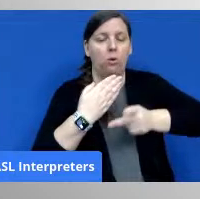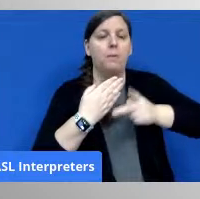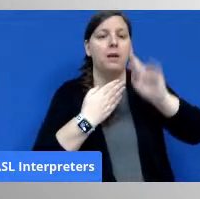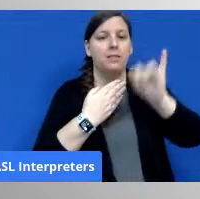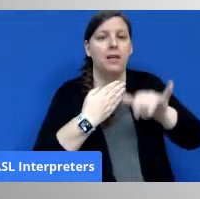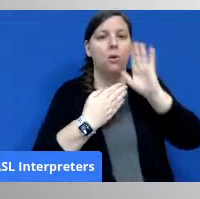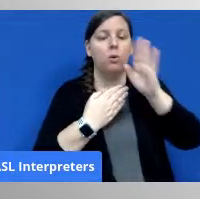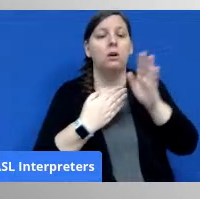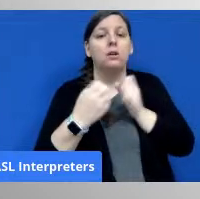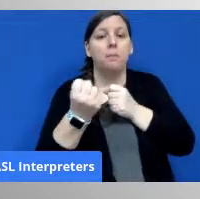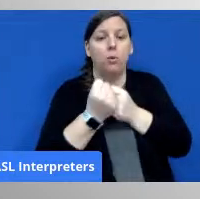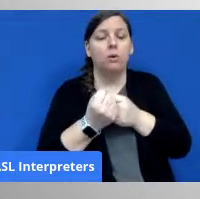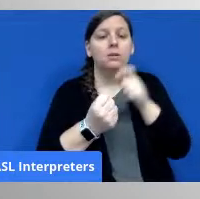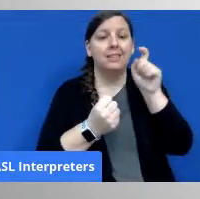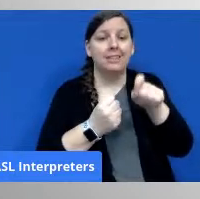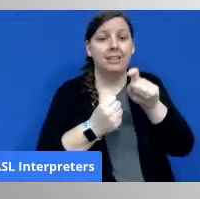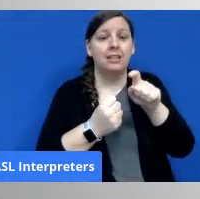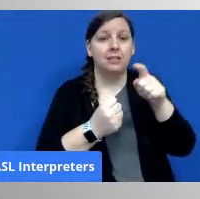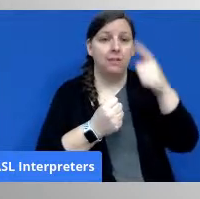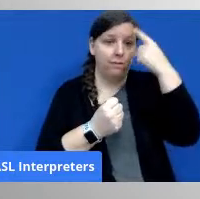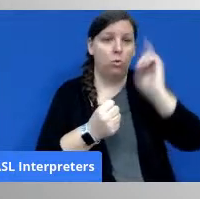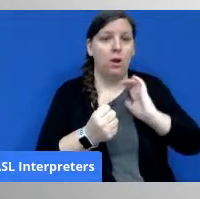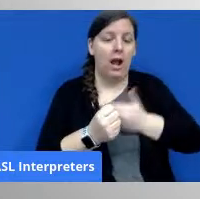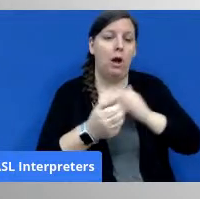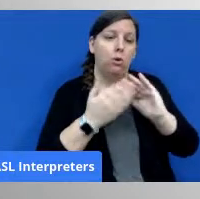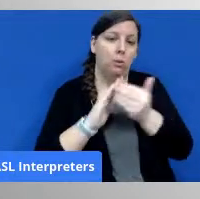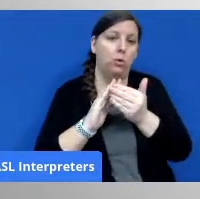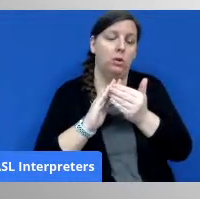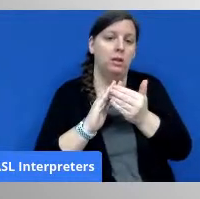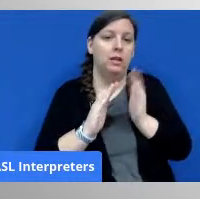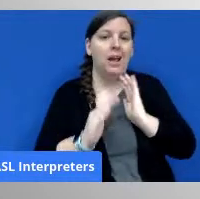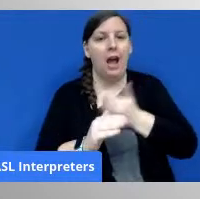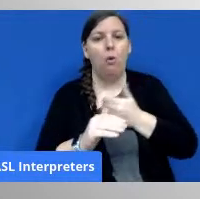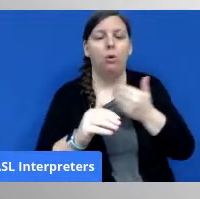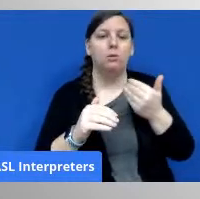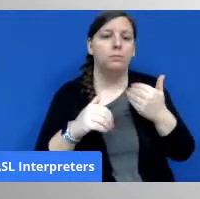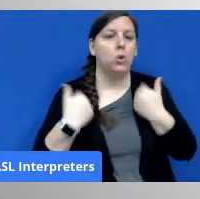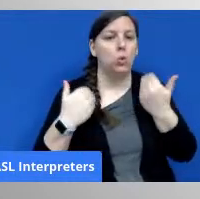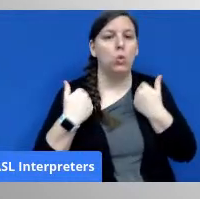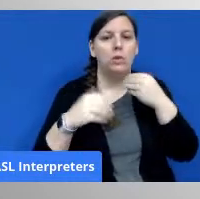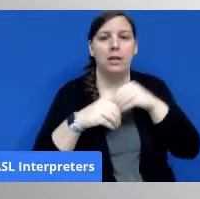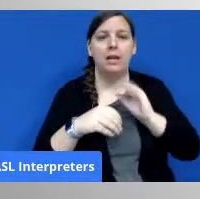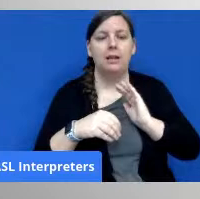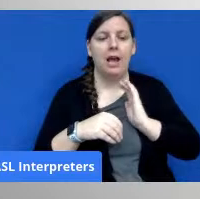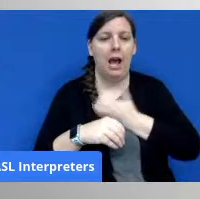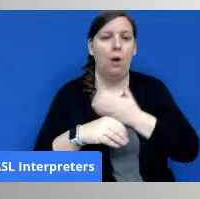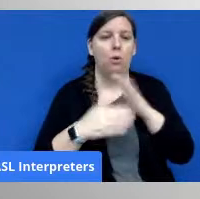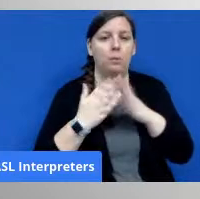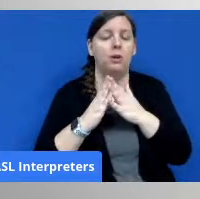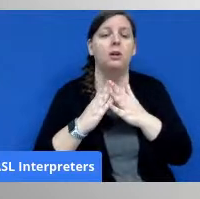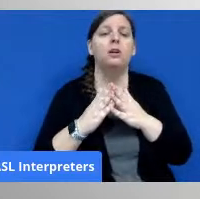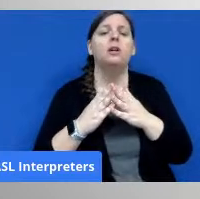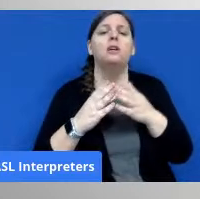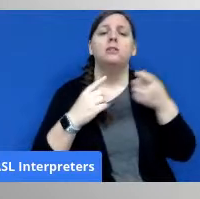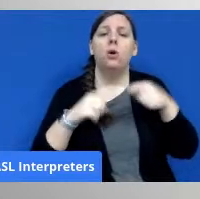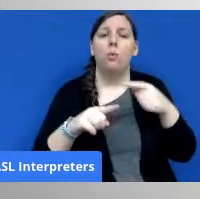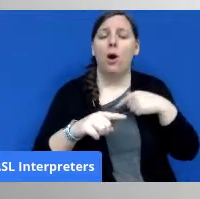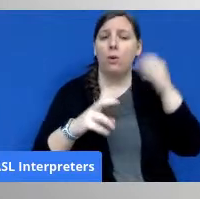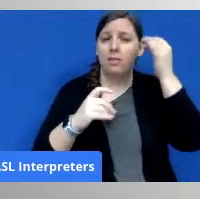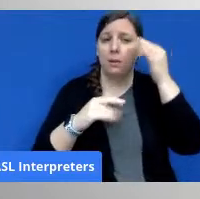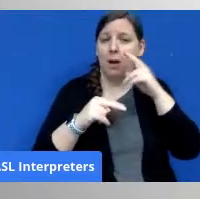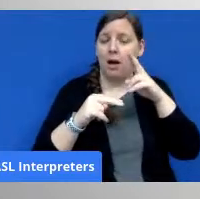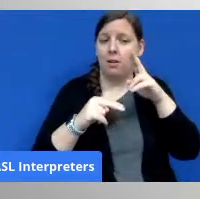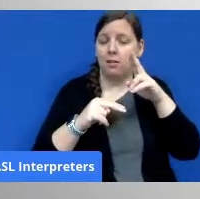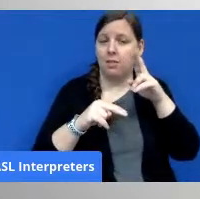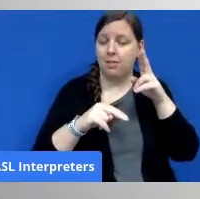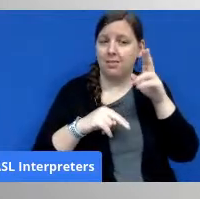opportunities for the youth of our community. So as we think about that and as we close out, then I